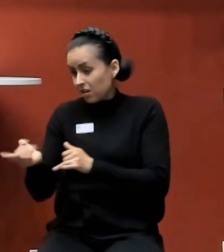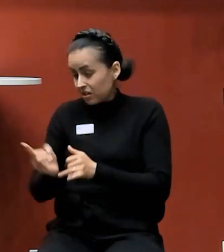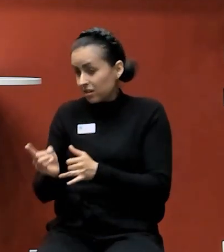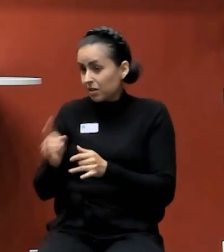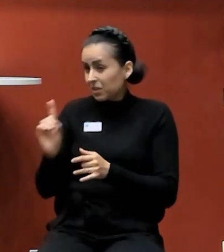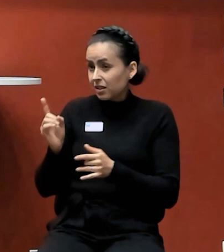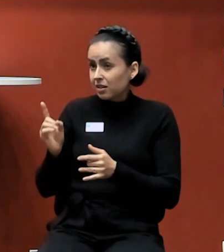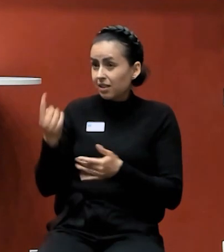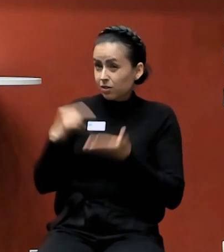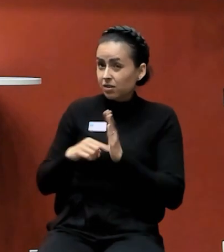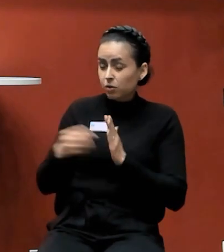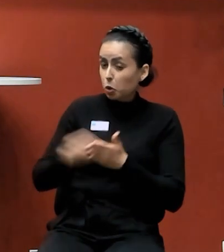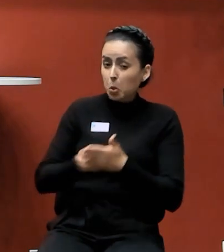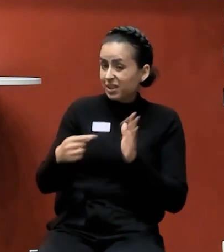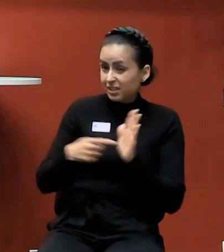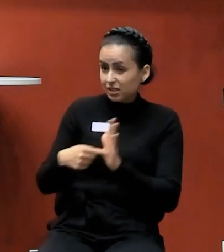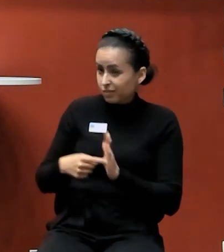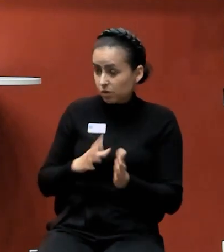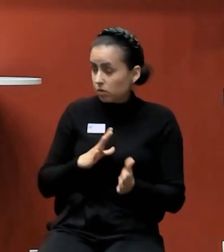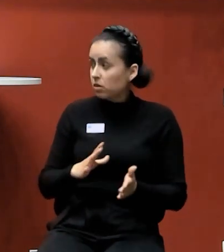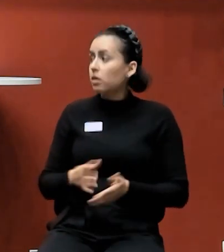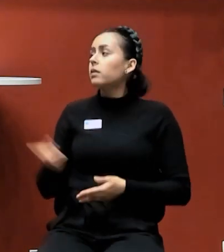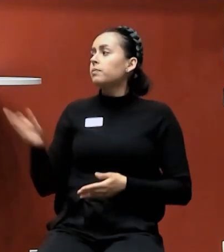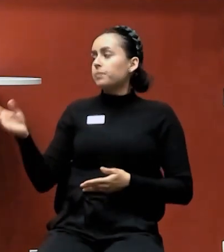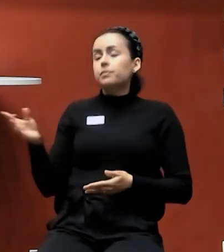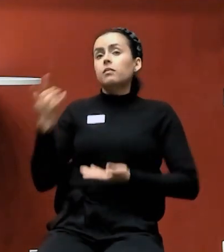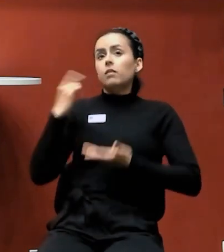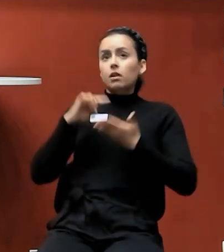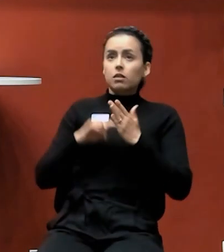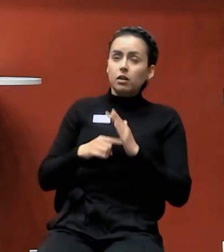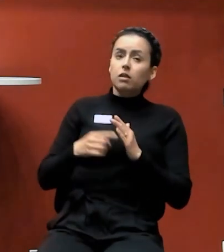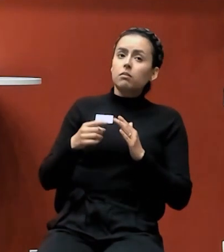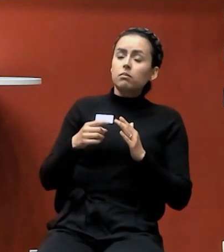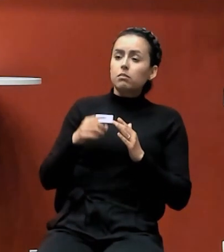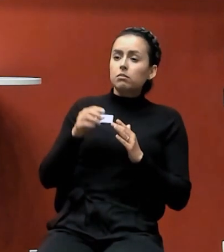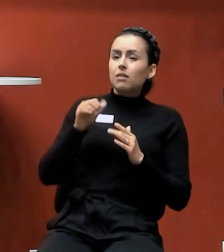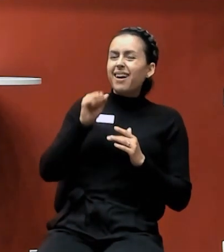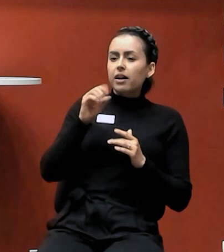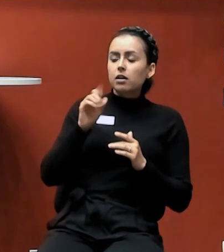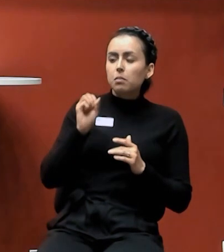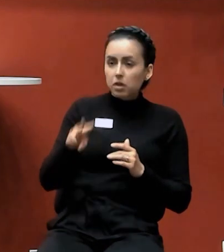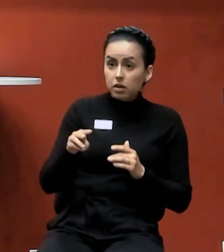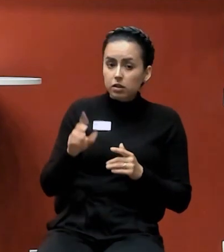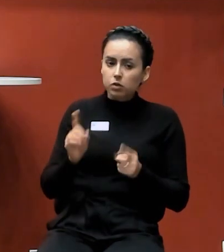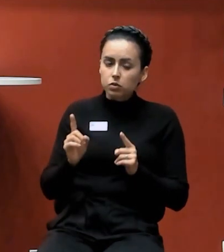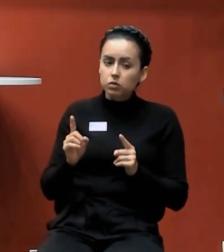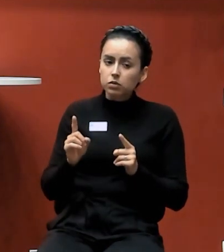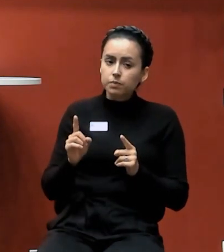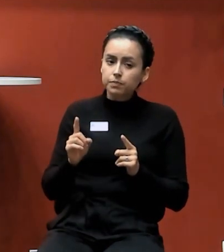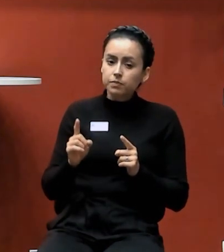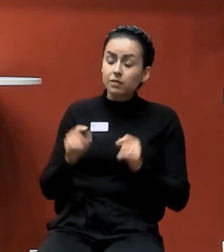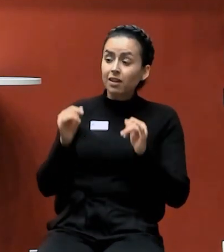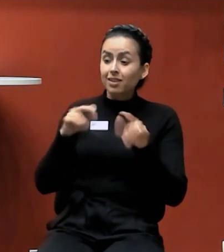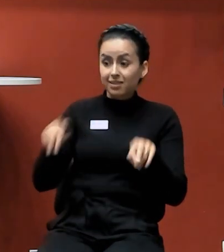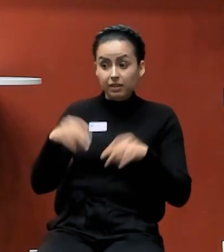the leverage of your work. You know, if you are invited to a